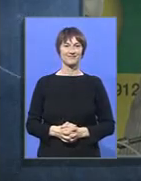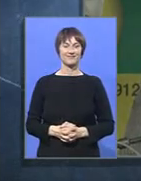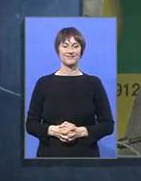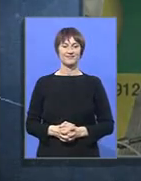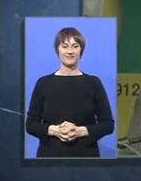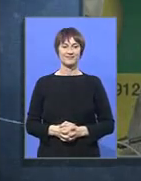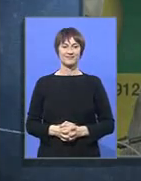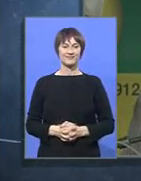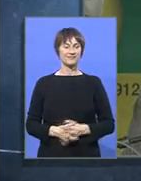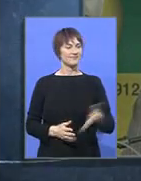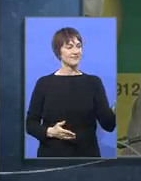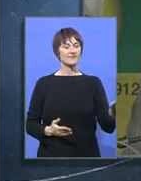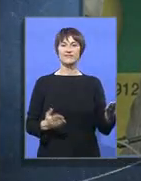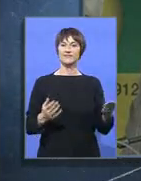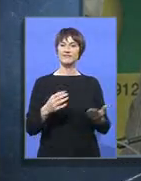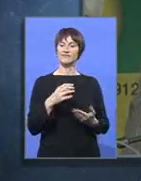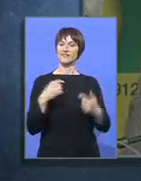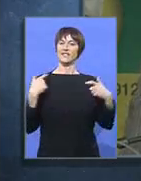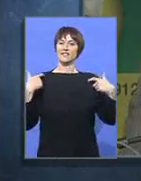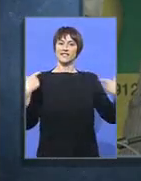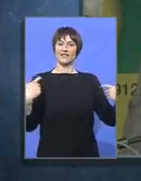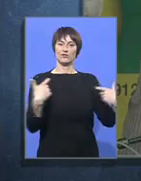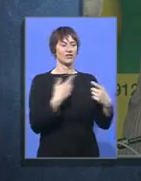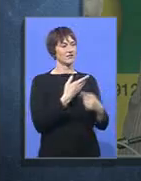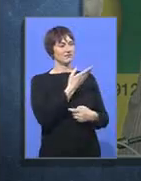Comrade Secretary General of the ANC,